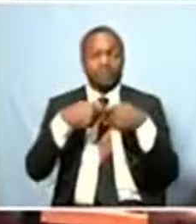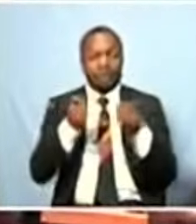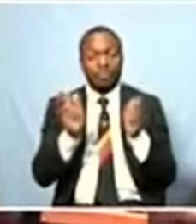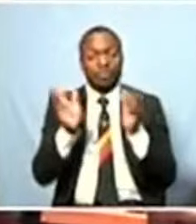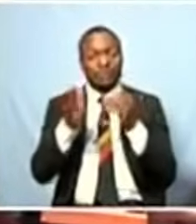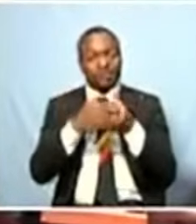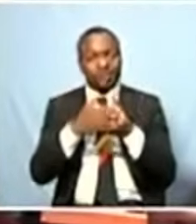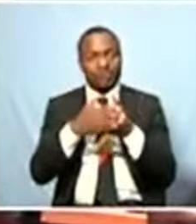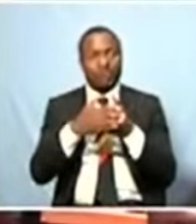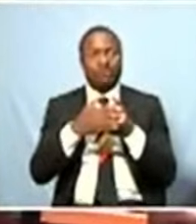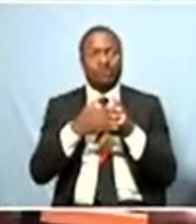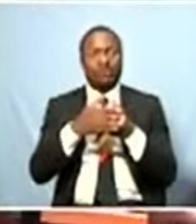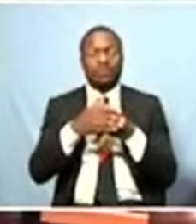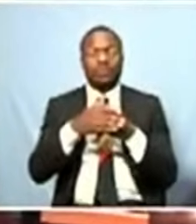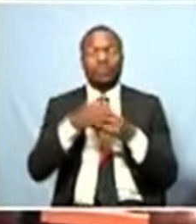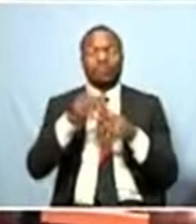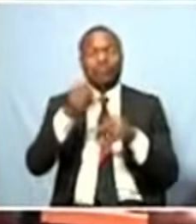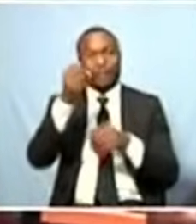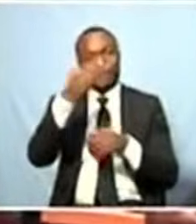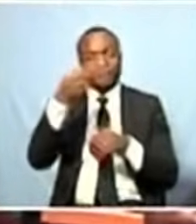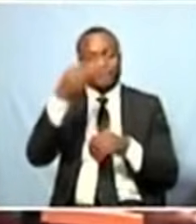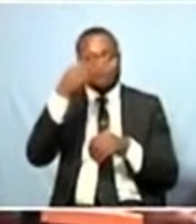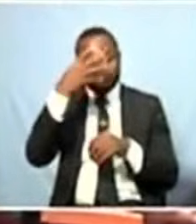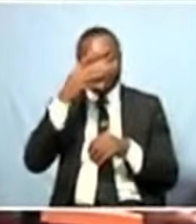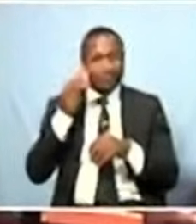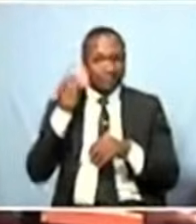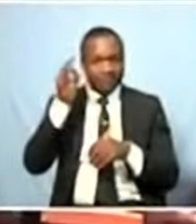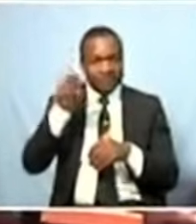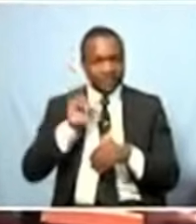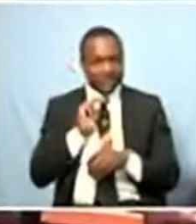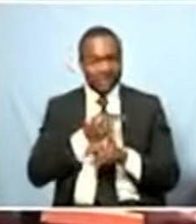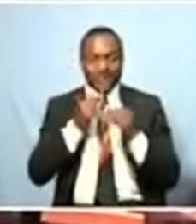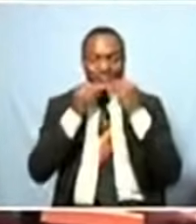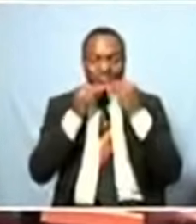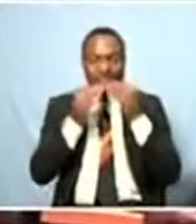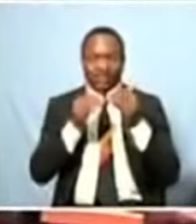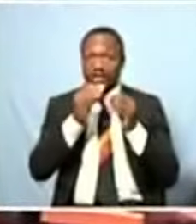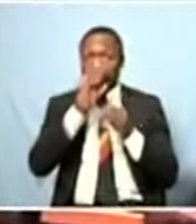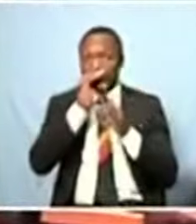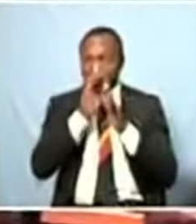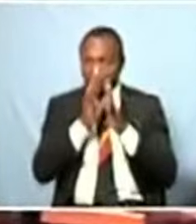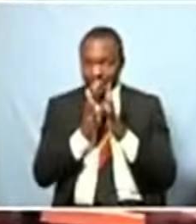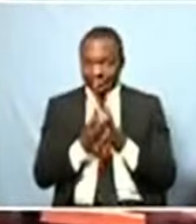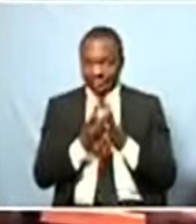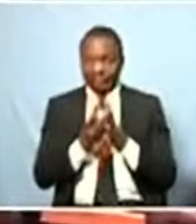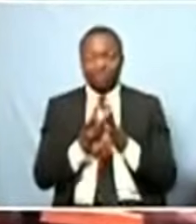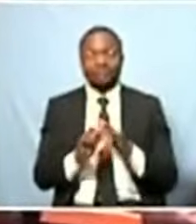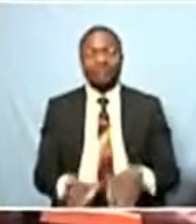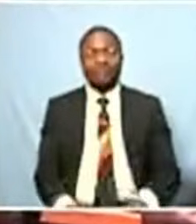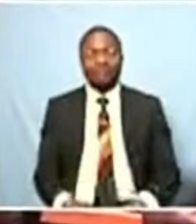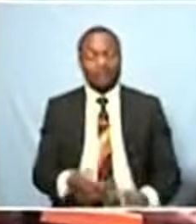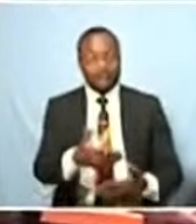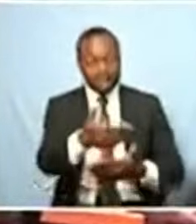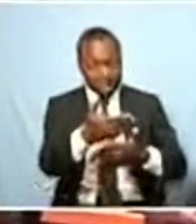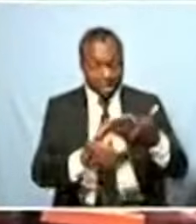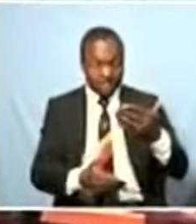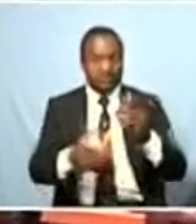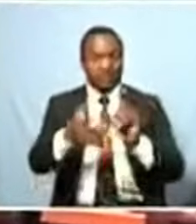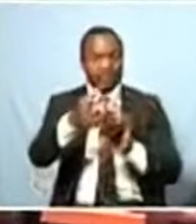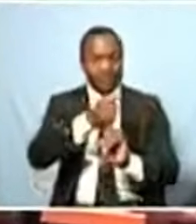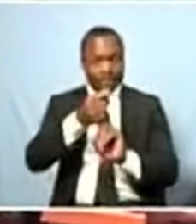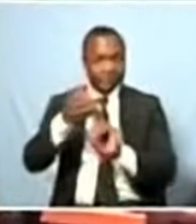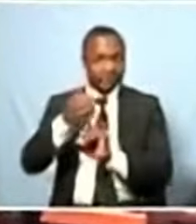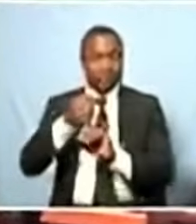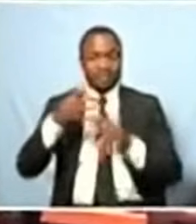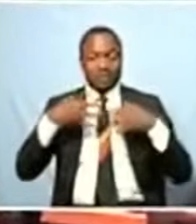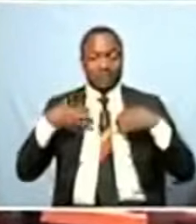a brighter future. For this, we are grateful. Madam Speaker, despite these milestones, Mfue